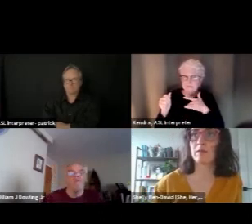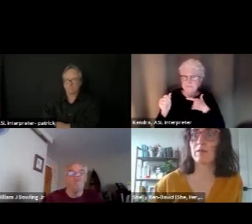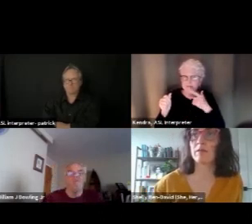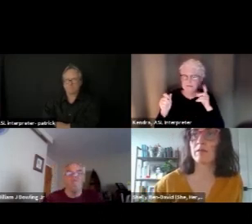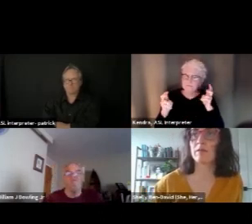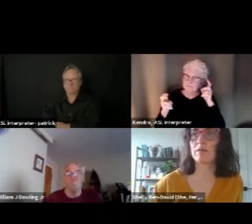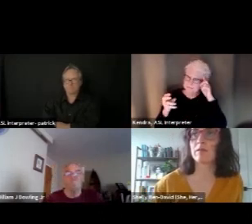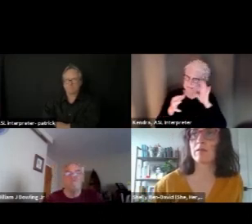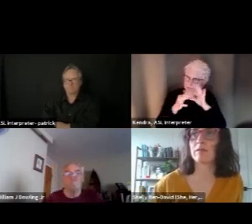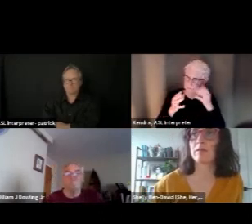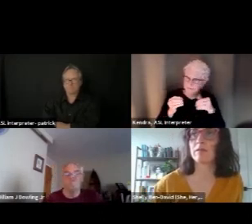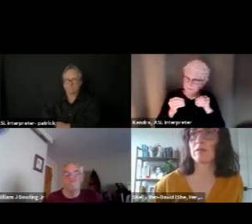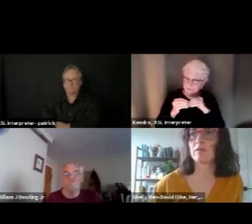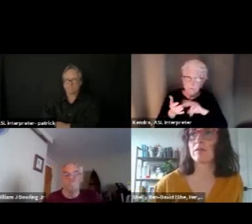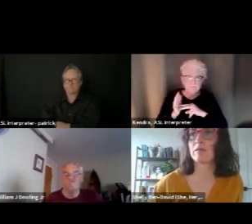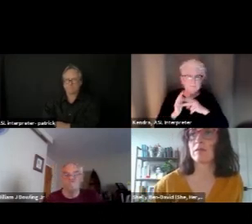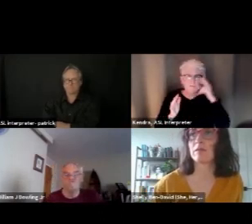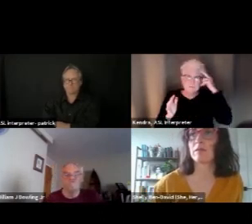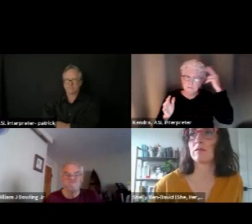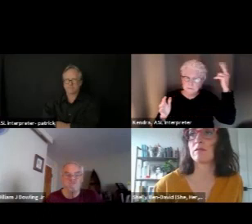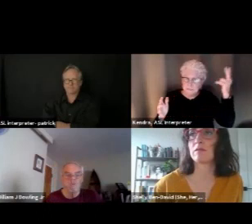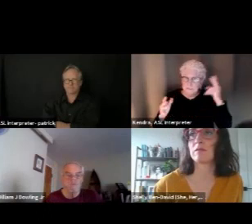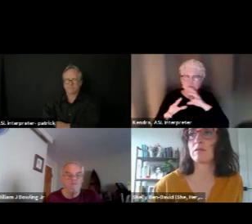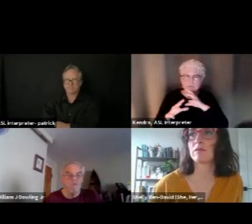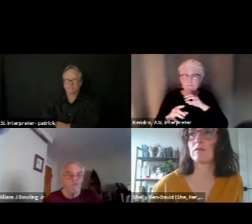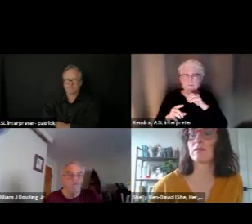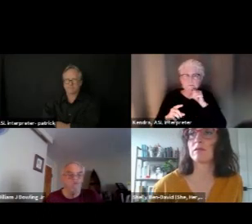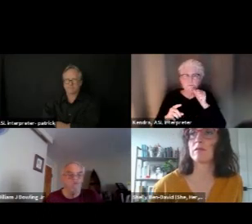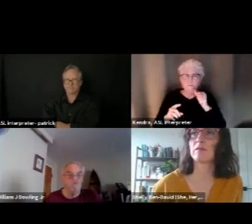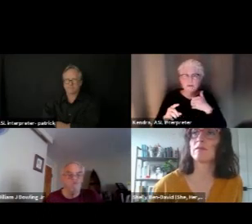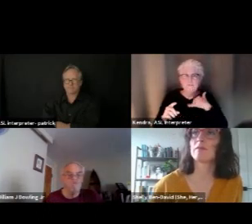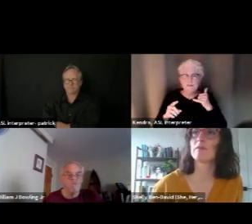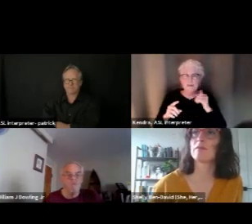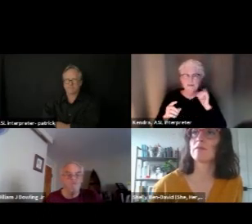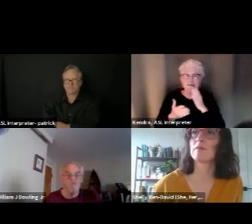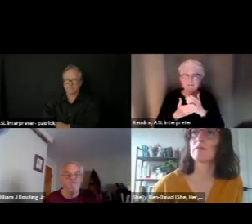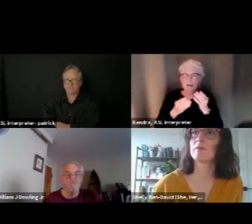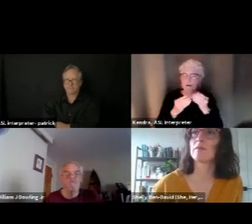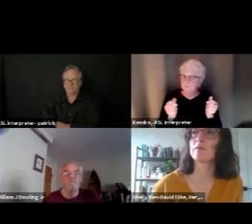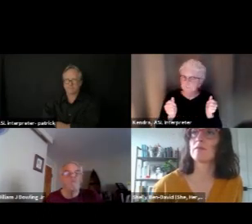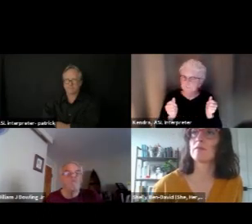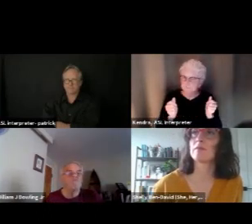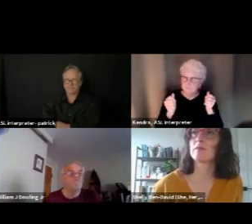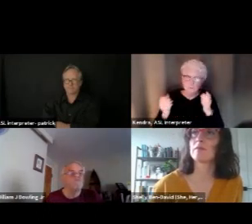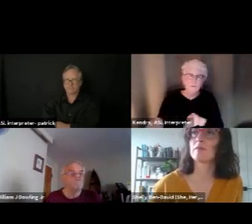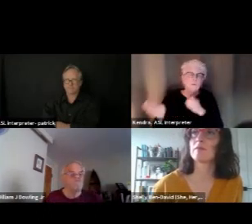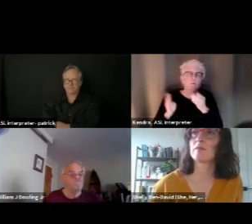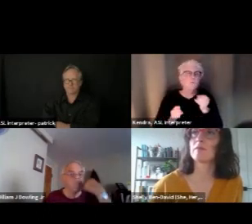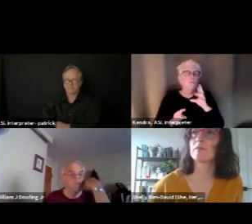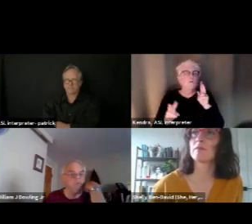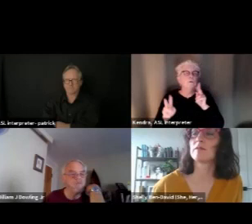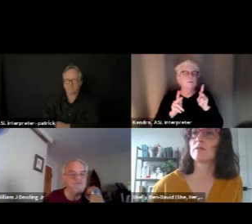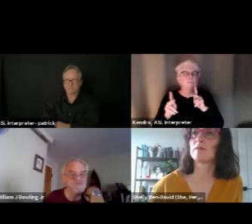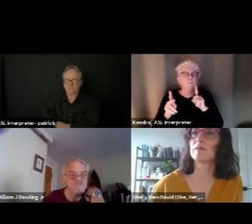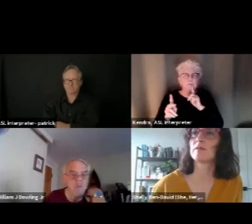hallucinations or beliefs that others might not share. But then for people who are still experiencing some of these things, then another form